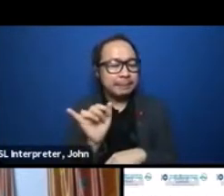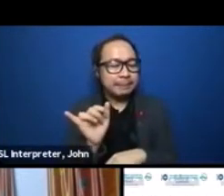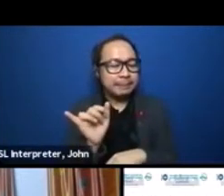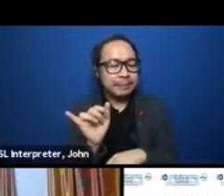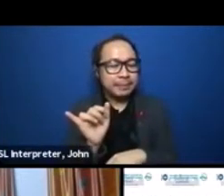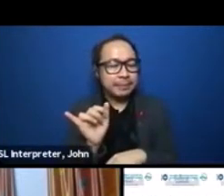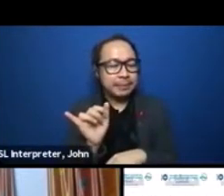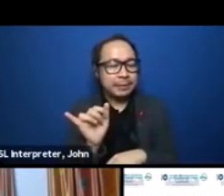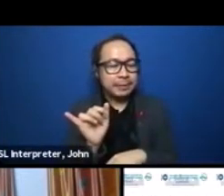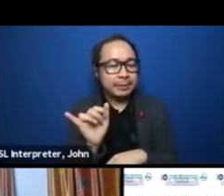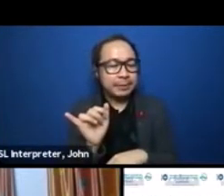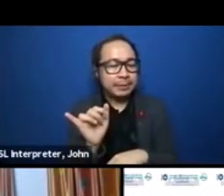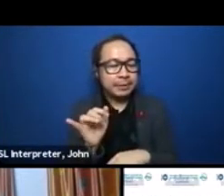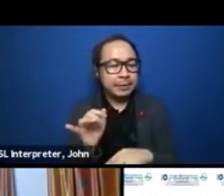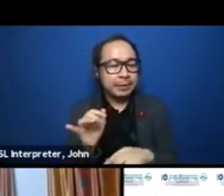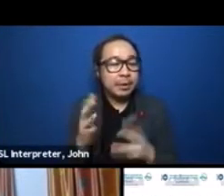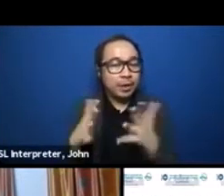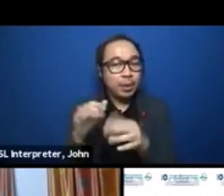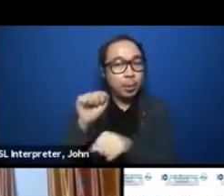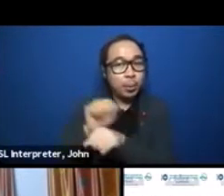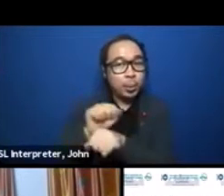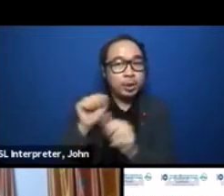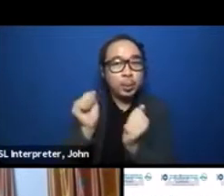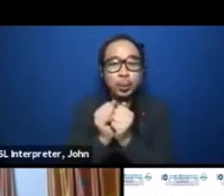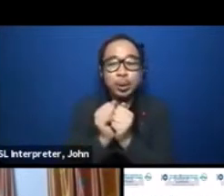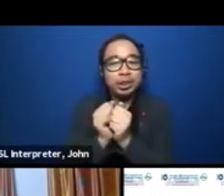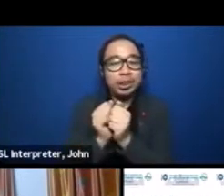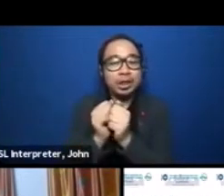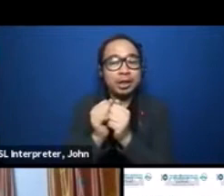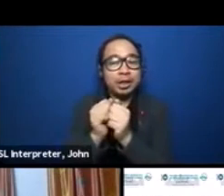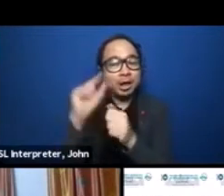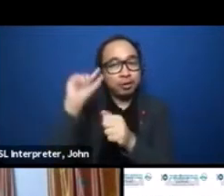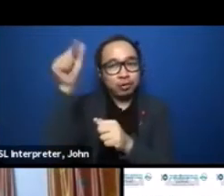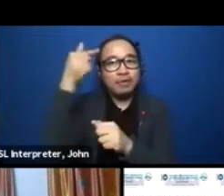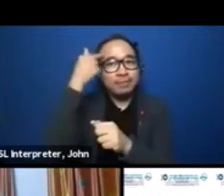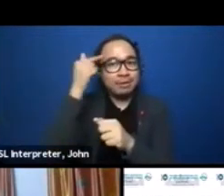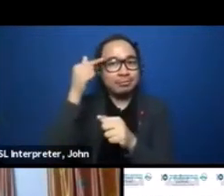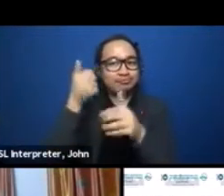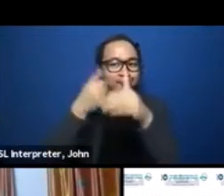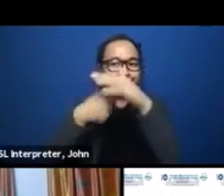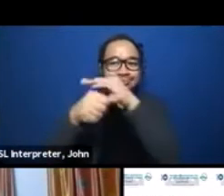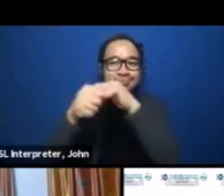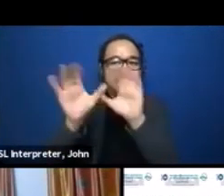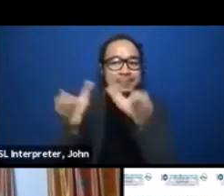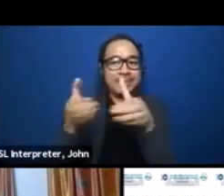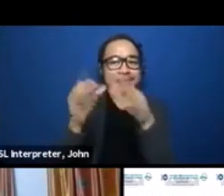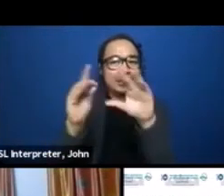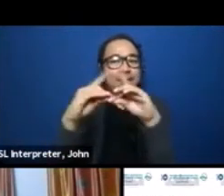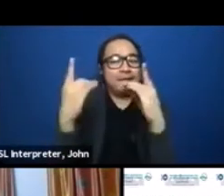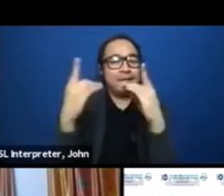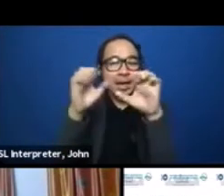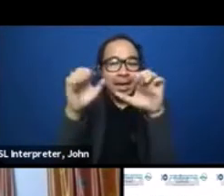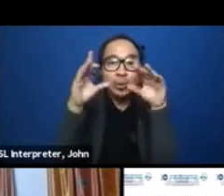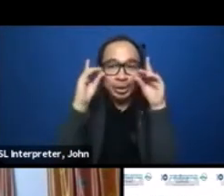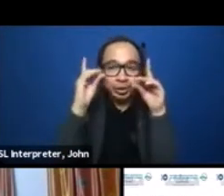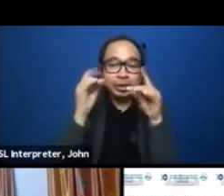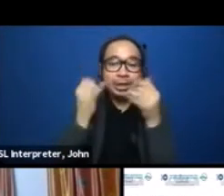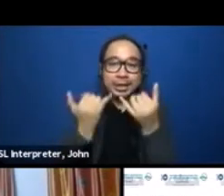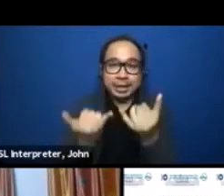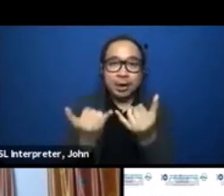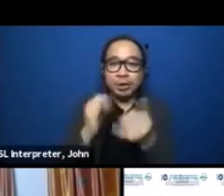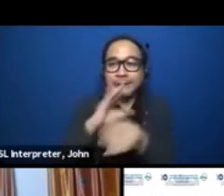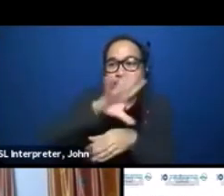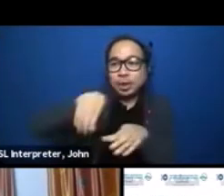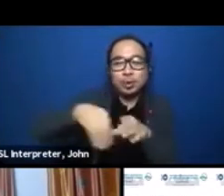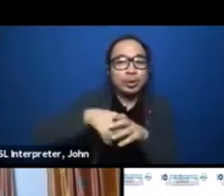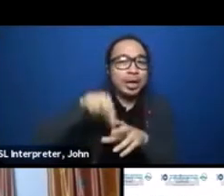we were able to work with the Ministry of Education to include these gender norms